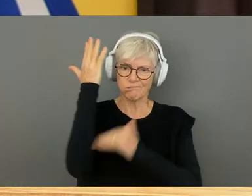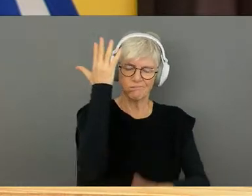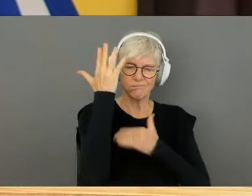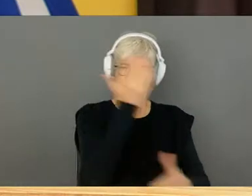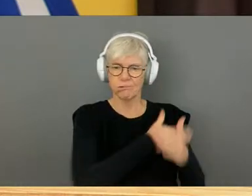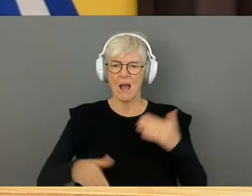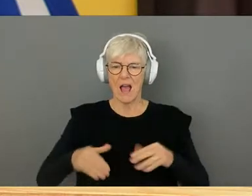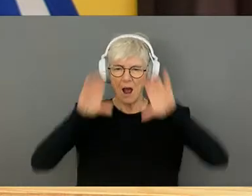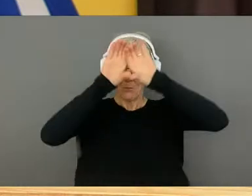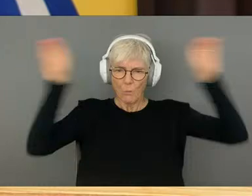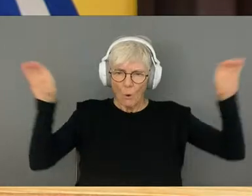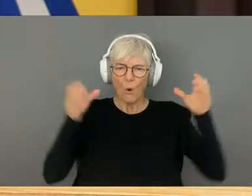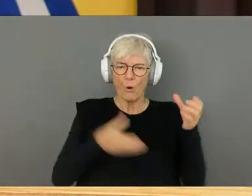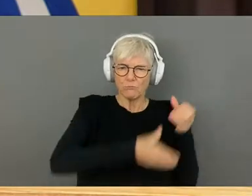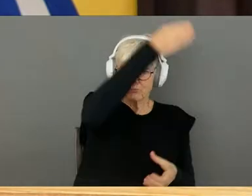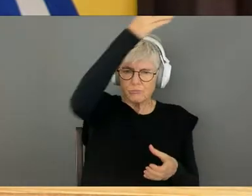poles.